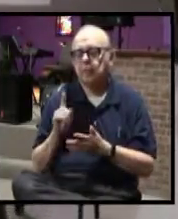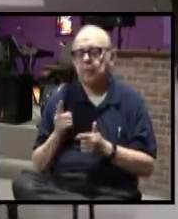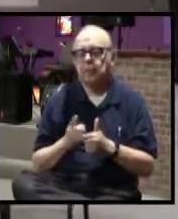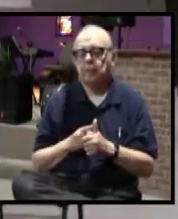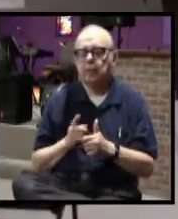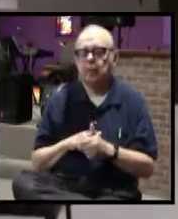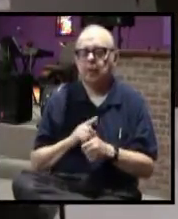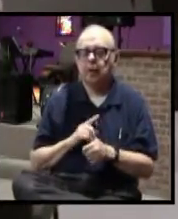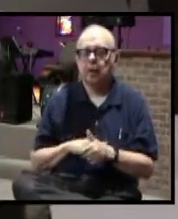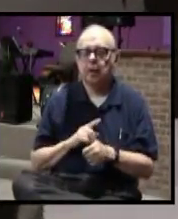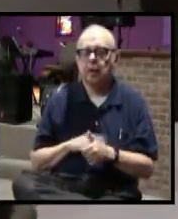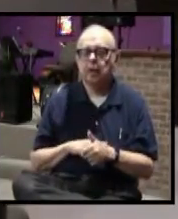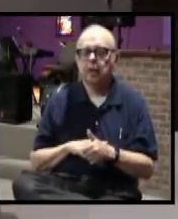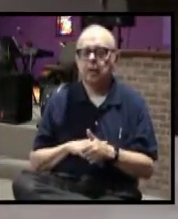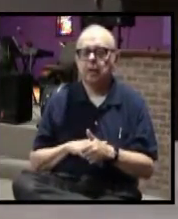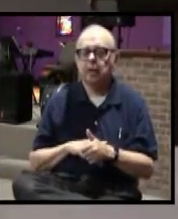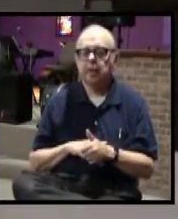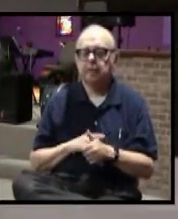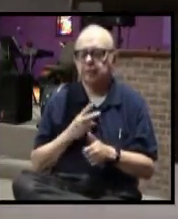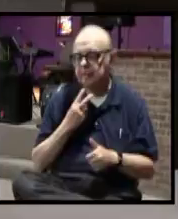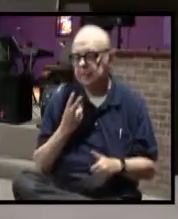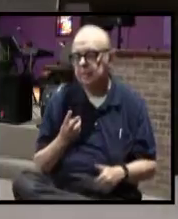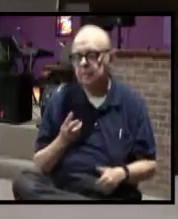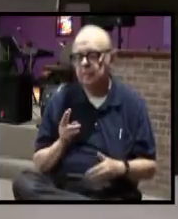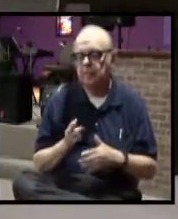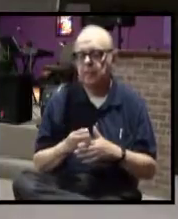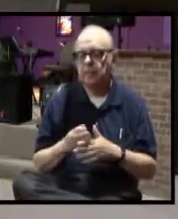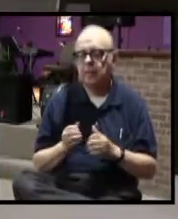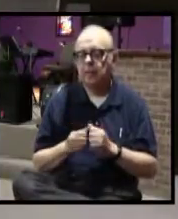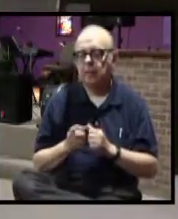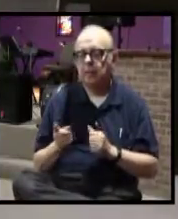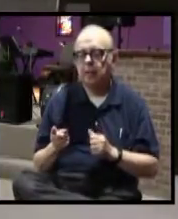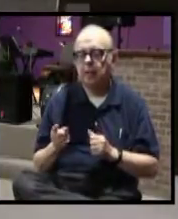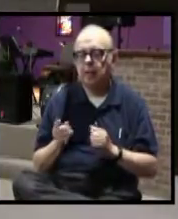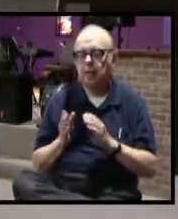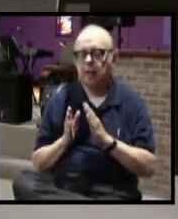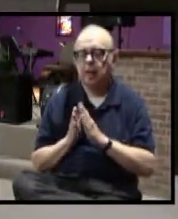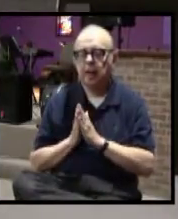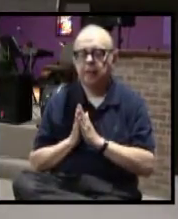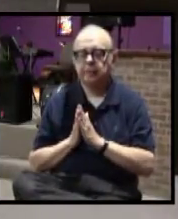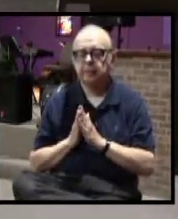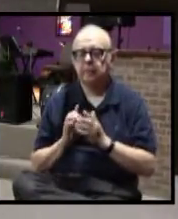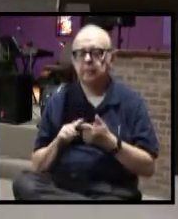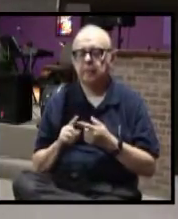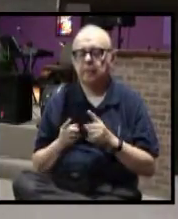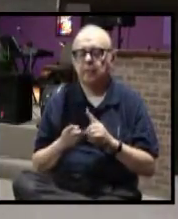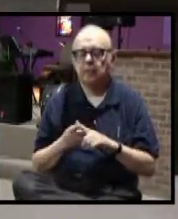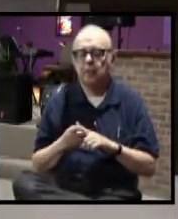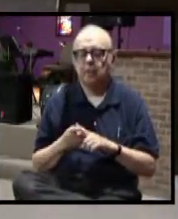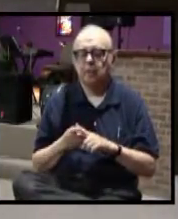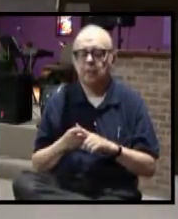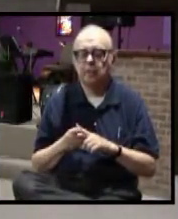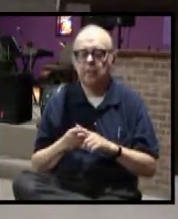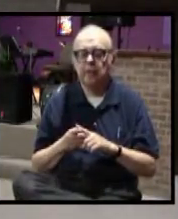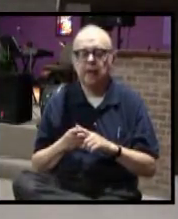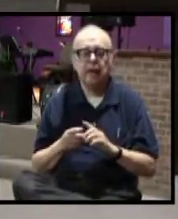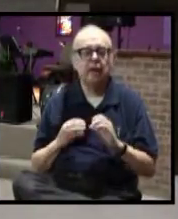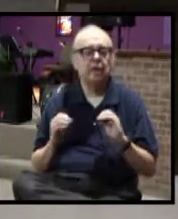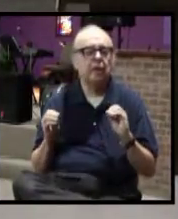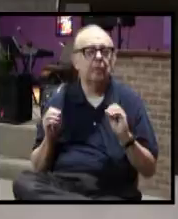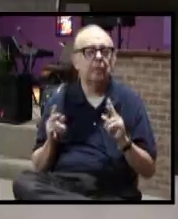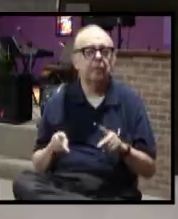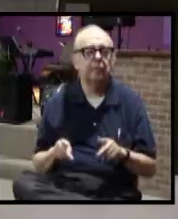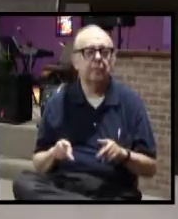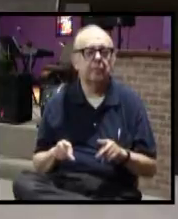paper. For the first time, it's staring me in the face. I guess I'm sharing this because when he asked to list his friends, he wrote never,